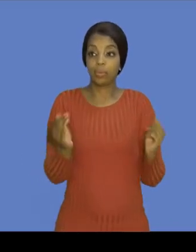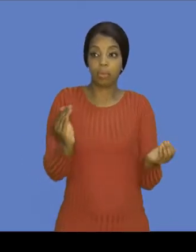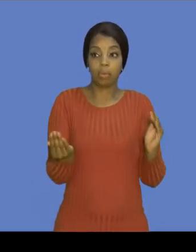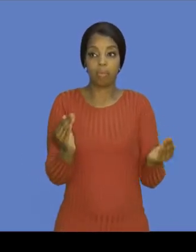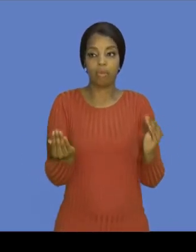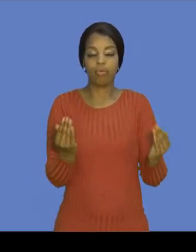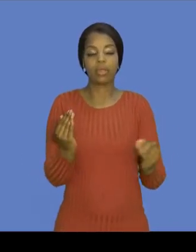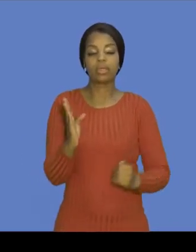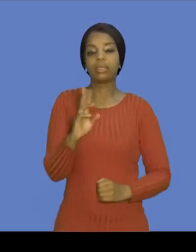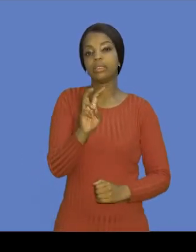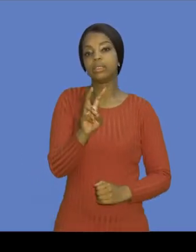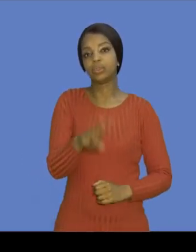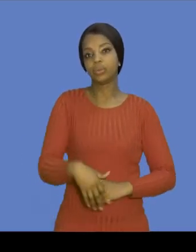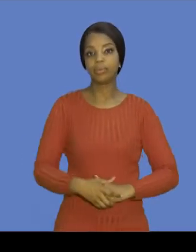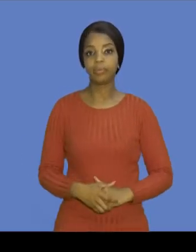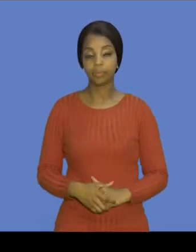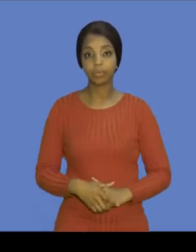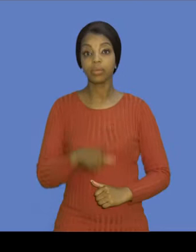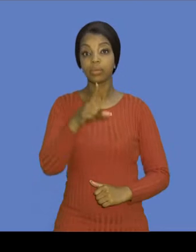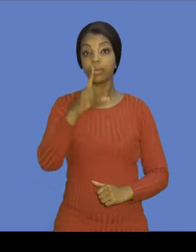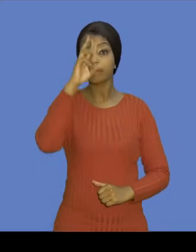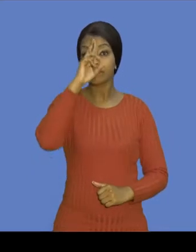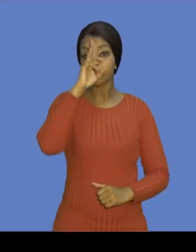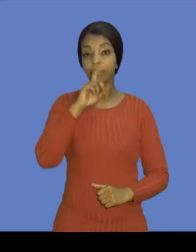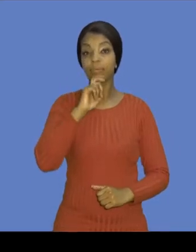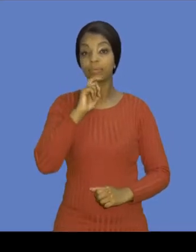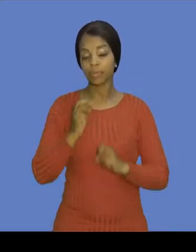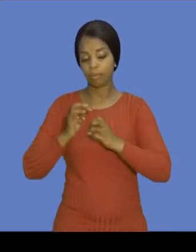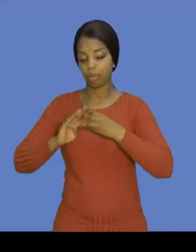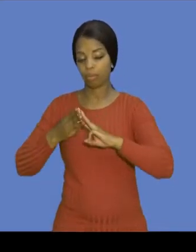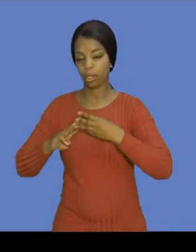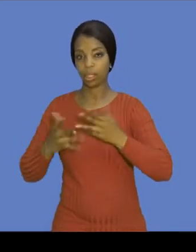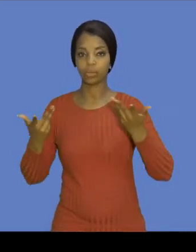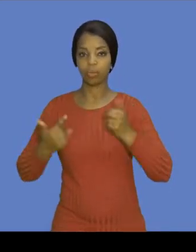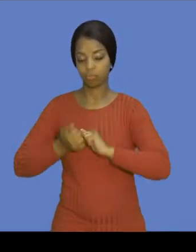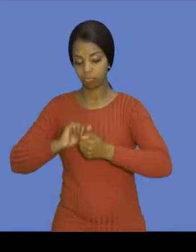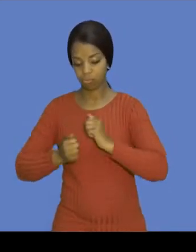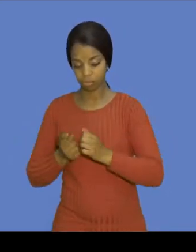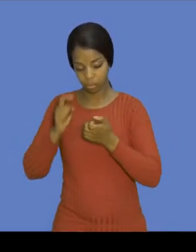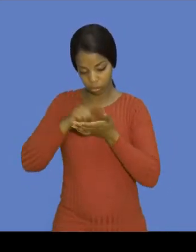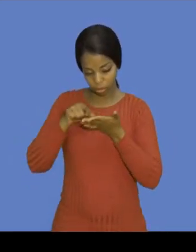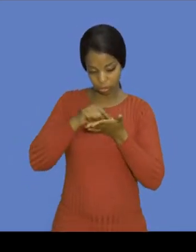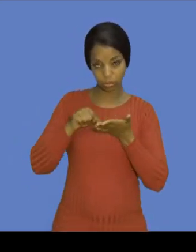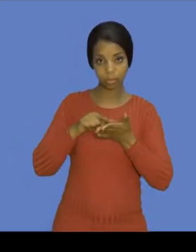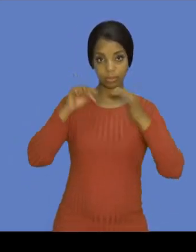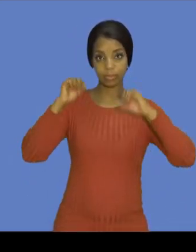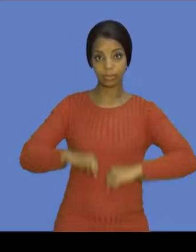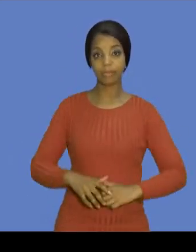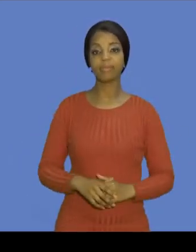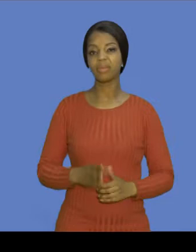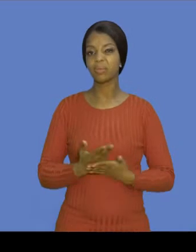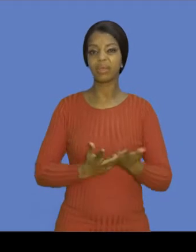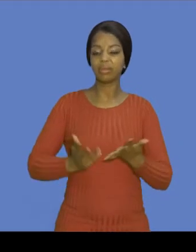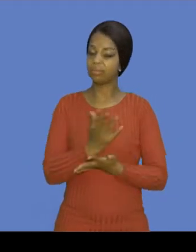there. Now remember, we use mathematics to describe growth. Yes, we can talk about it in random terms and in